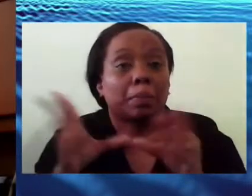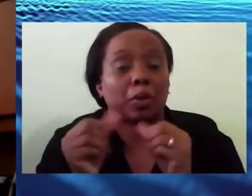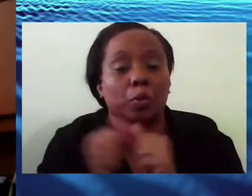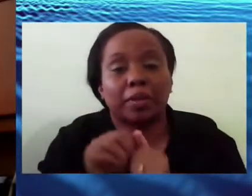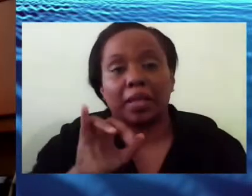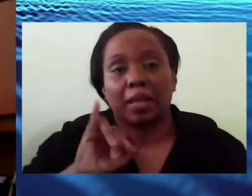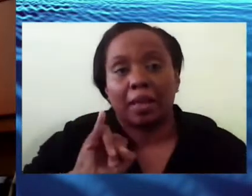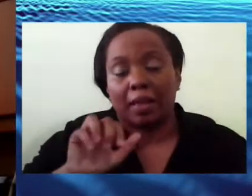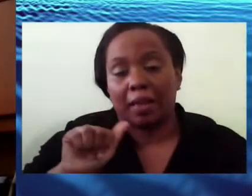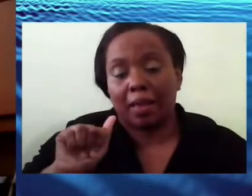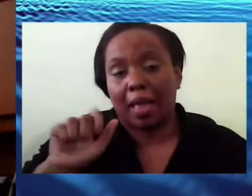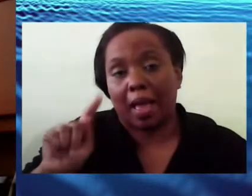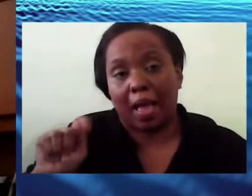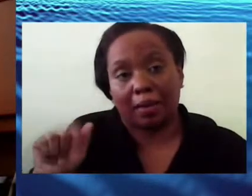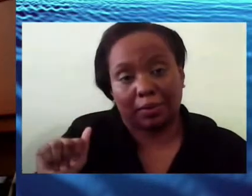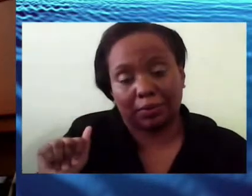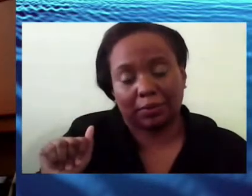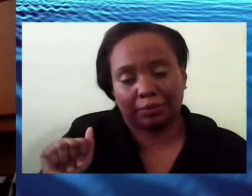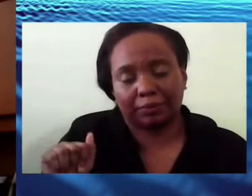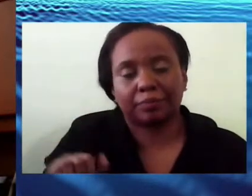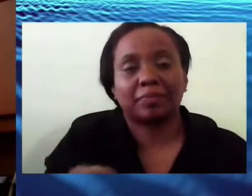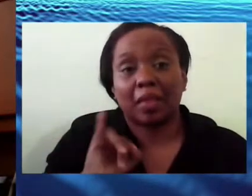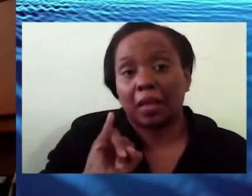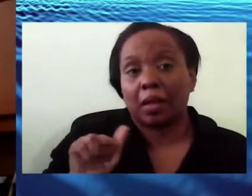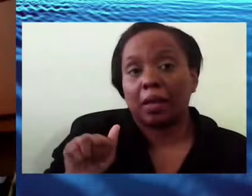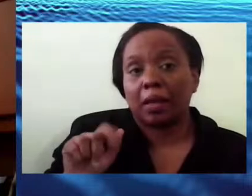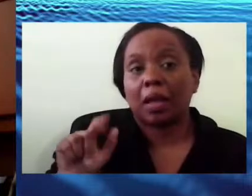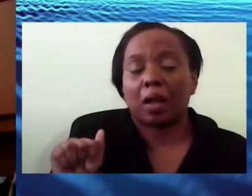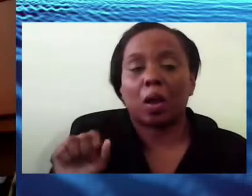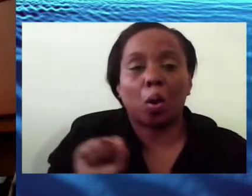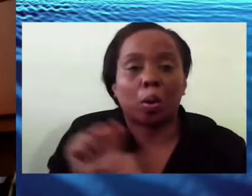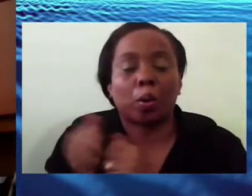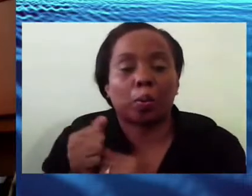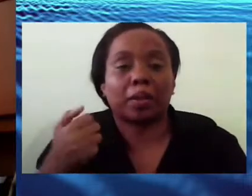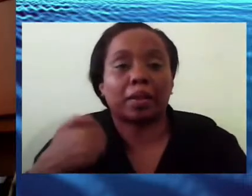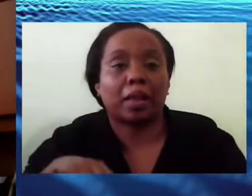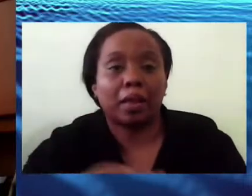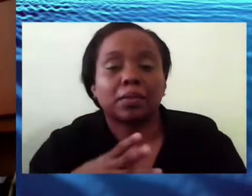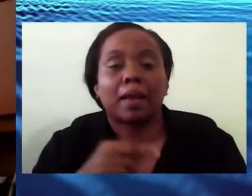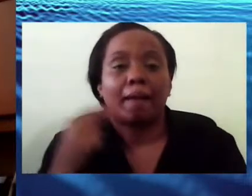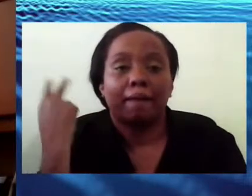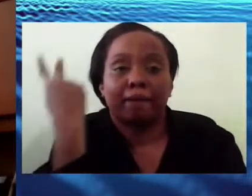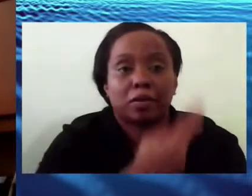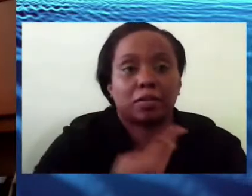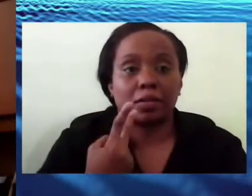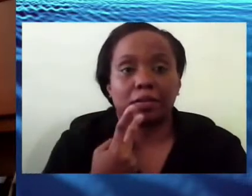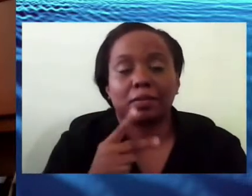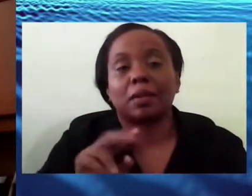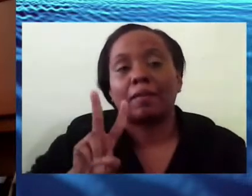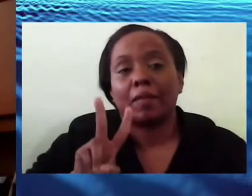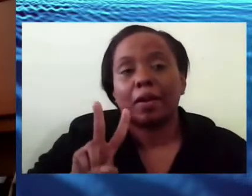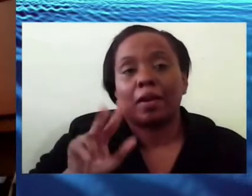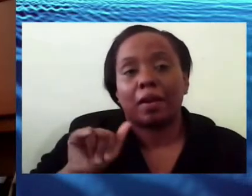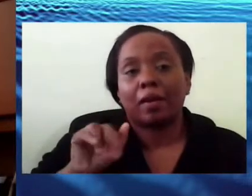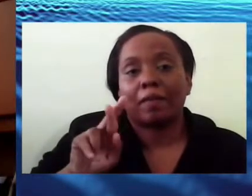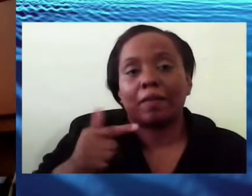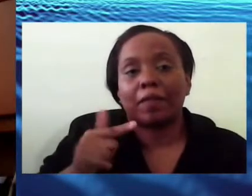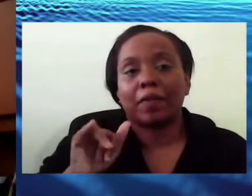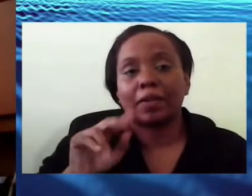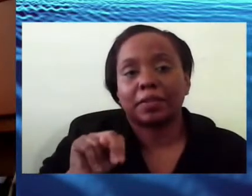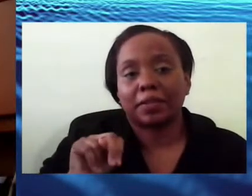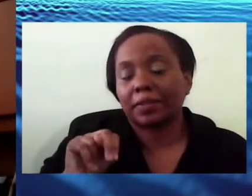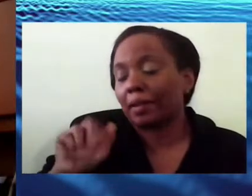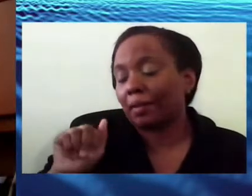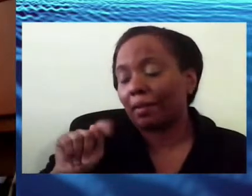so they are working with us along with Virgin Atlantic, and we're hoping to be in a position to pilot with Virgin